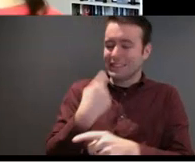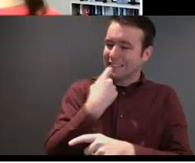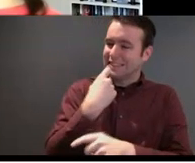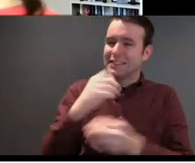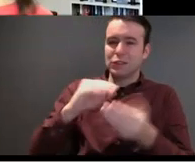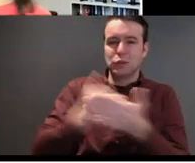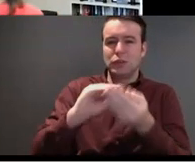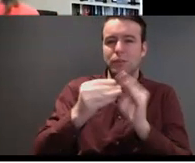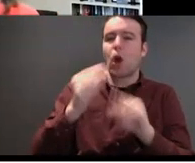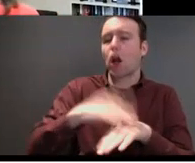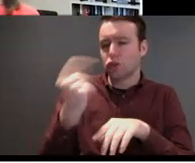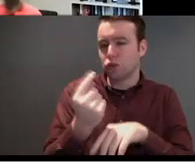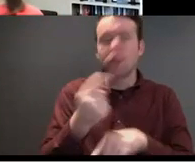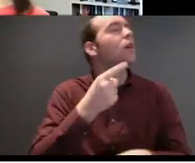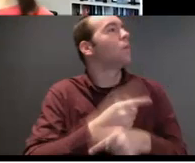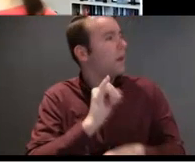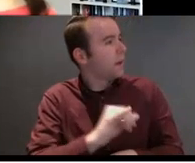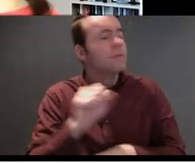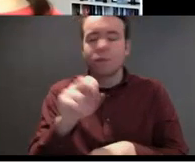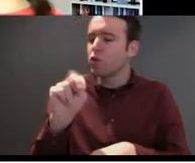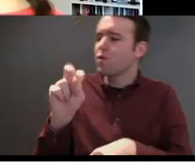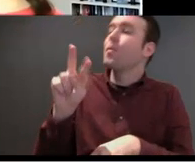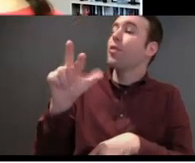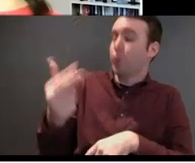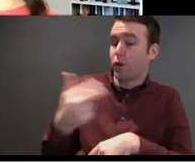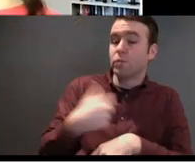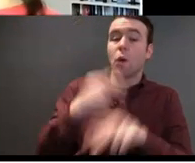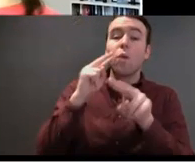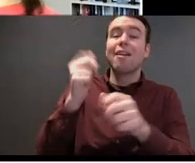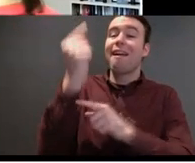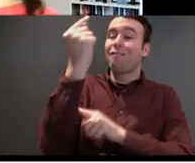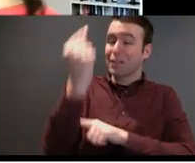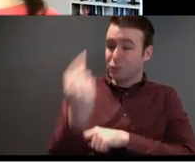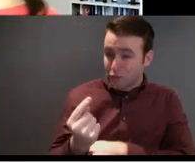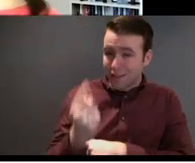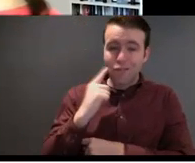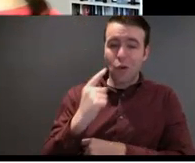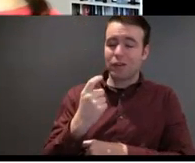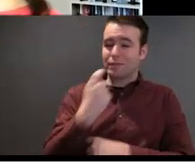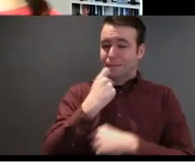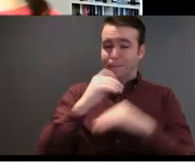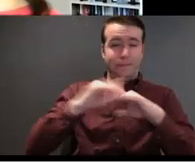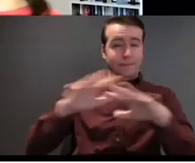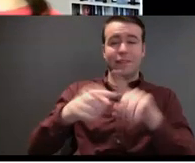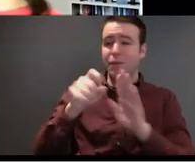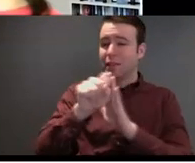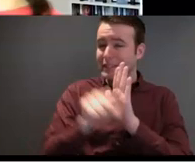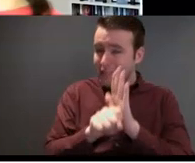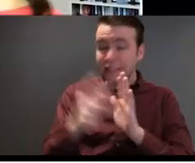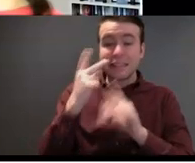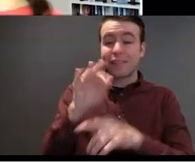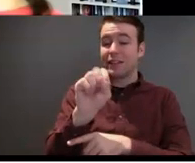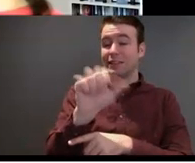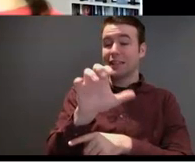week, Tuesday. Okay, correct. Yeah, November 3rd. So we watch every Tuesday for the latest numbers from the state to see if